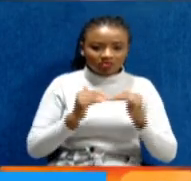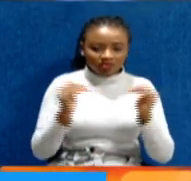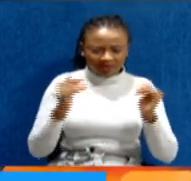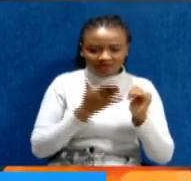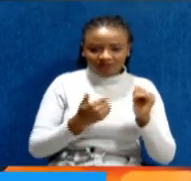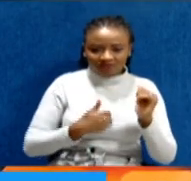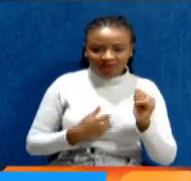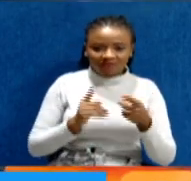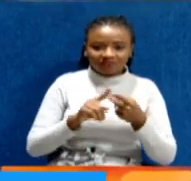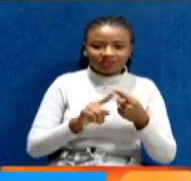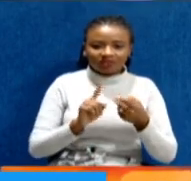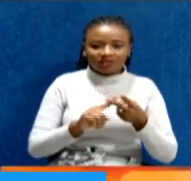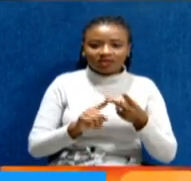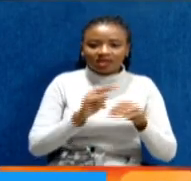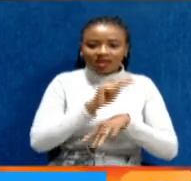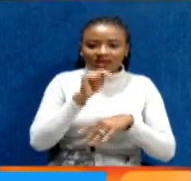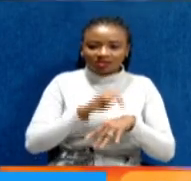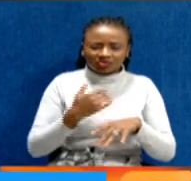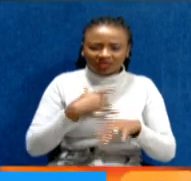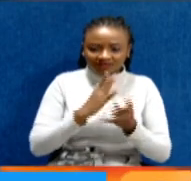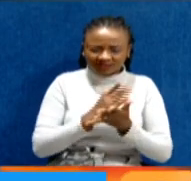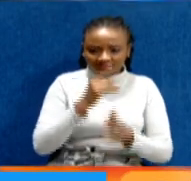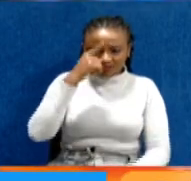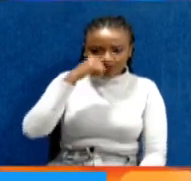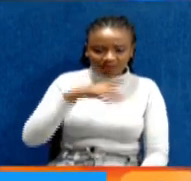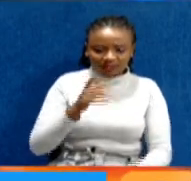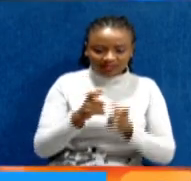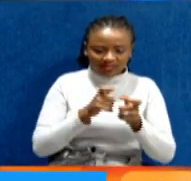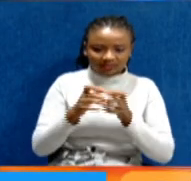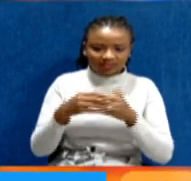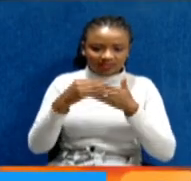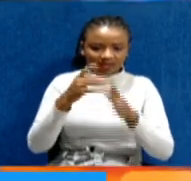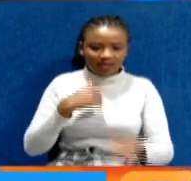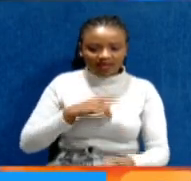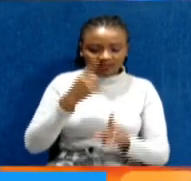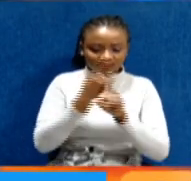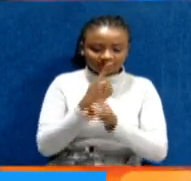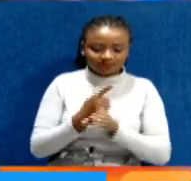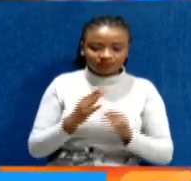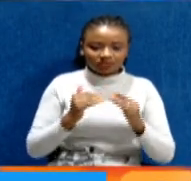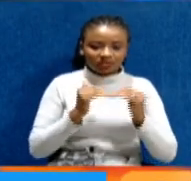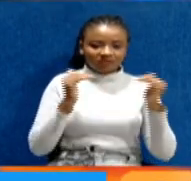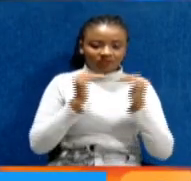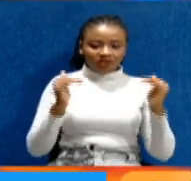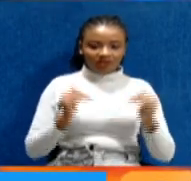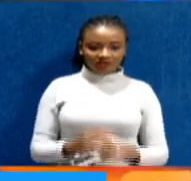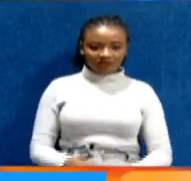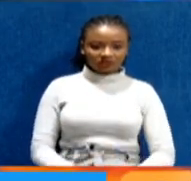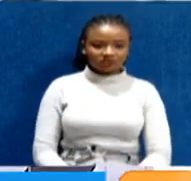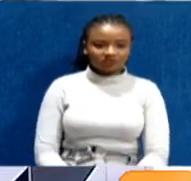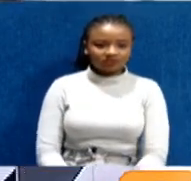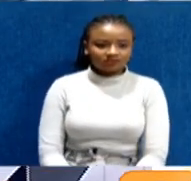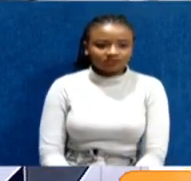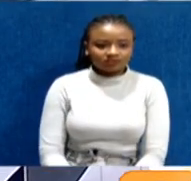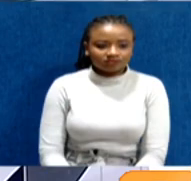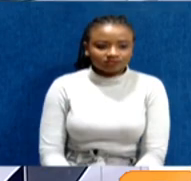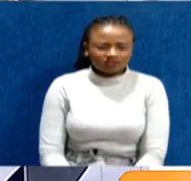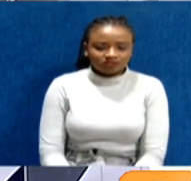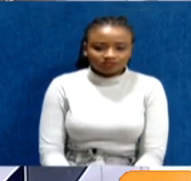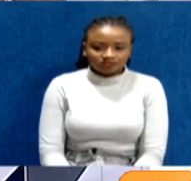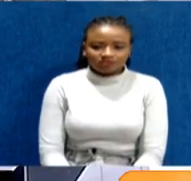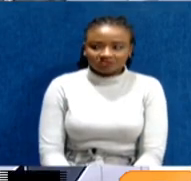have. Nationally, we also have some policies that guide this at different levels. Mm. So that is where we are as a country. Okay. Dr. Yes. Mudavi, you know you had